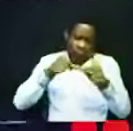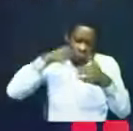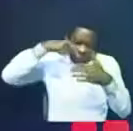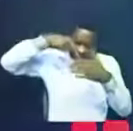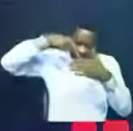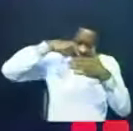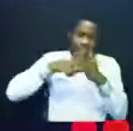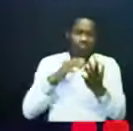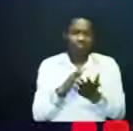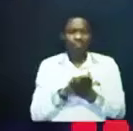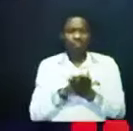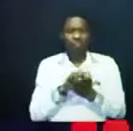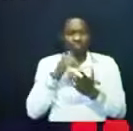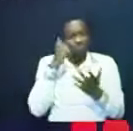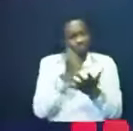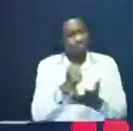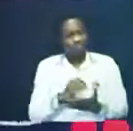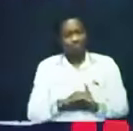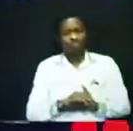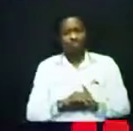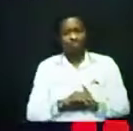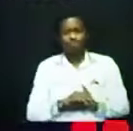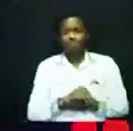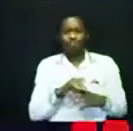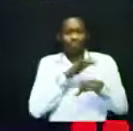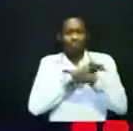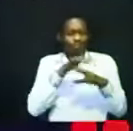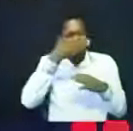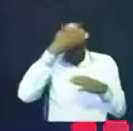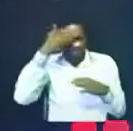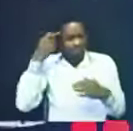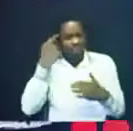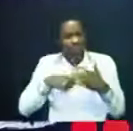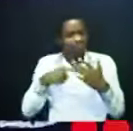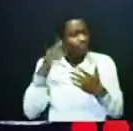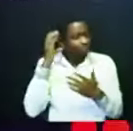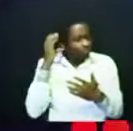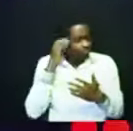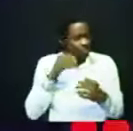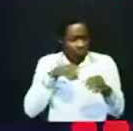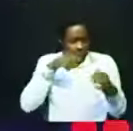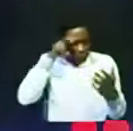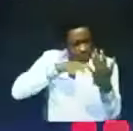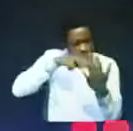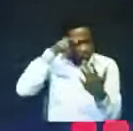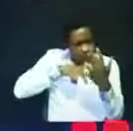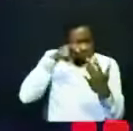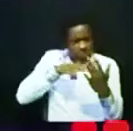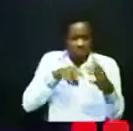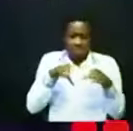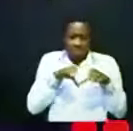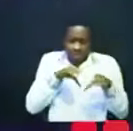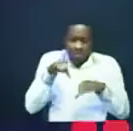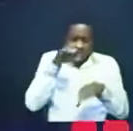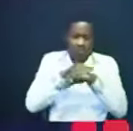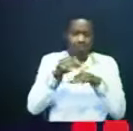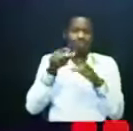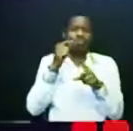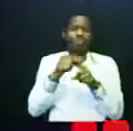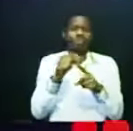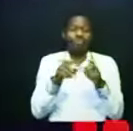Intently. He's not forgetting what he has heard. But he's doing it. The Bible said they will be blessed